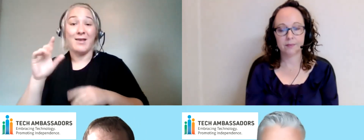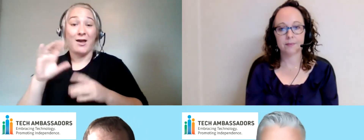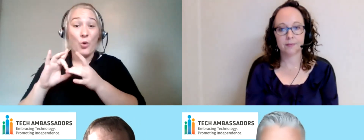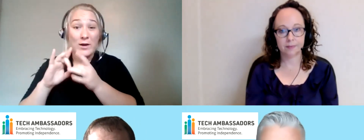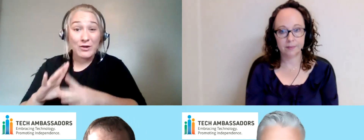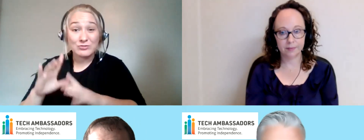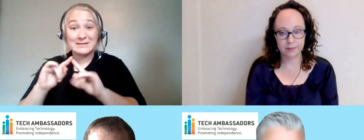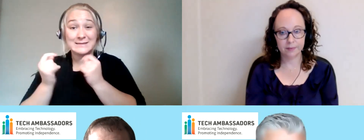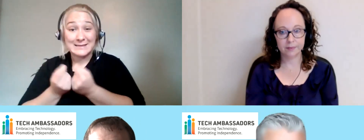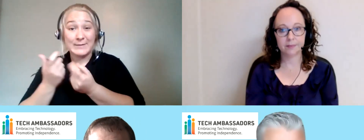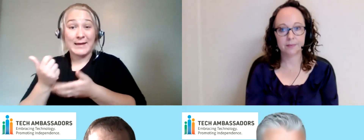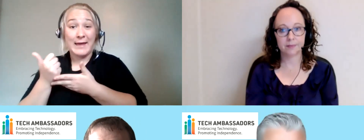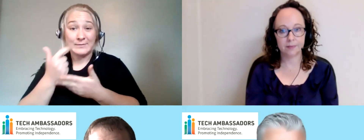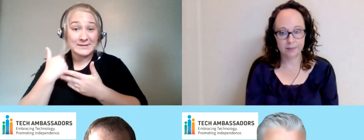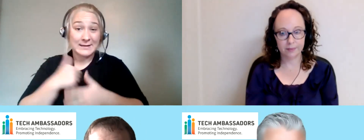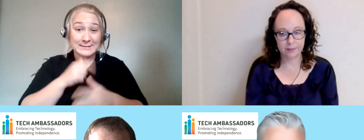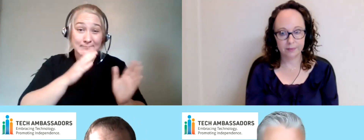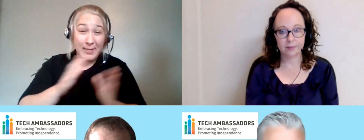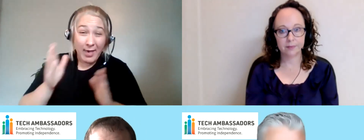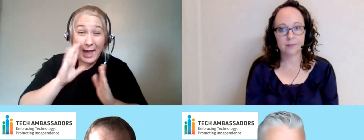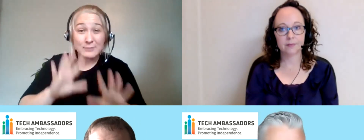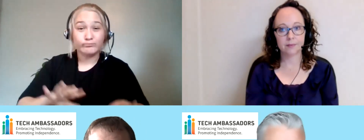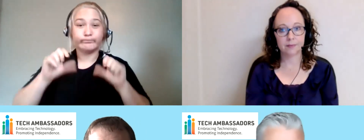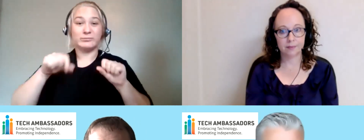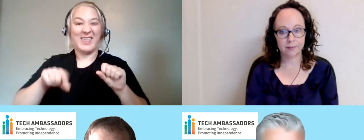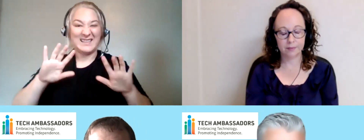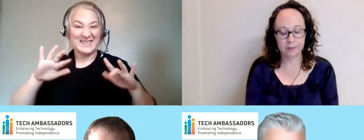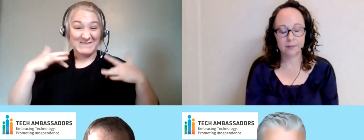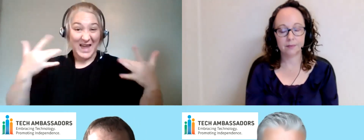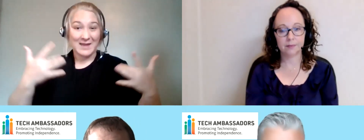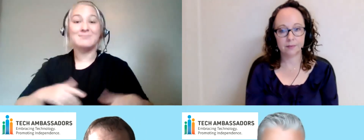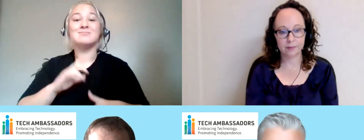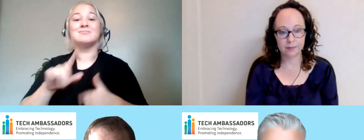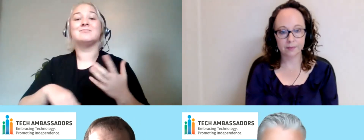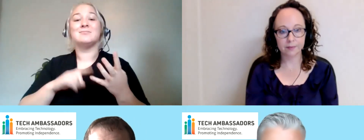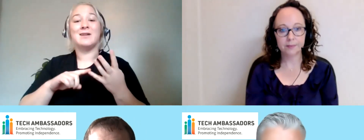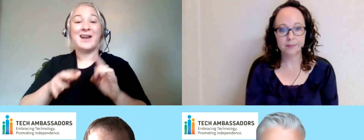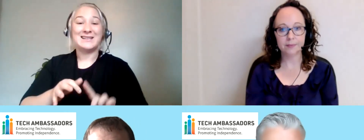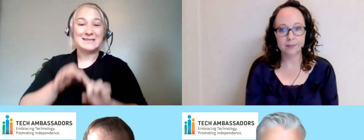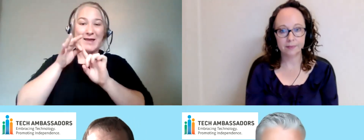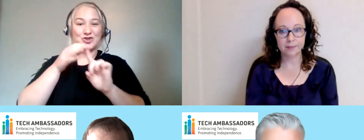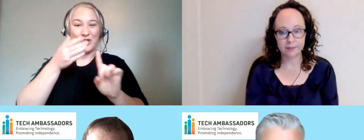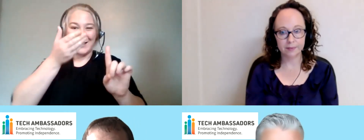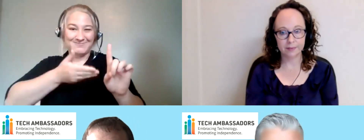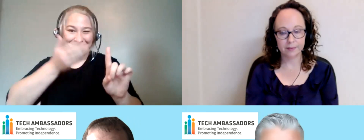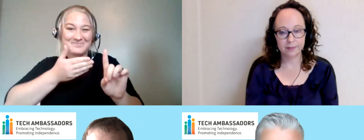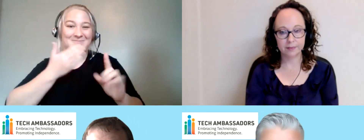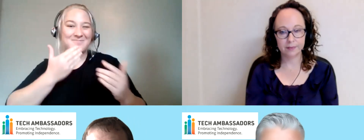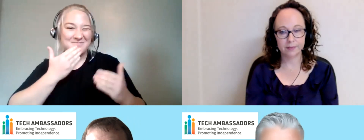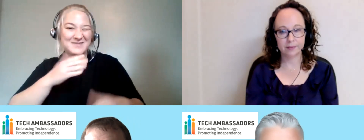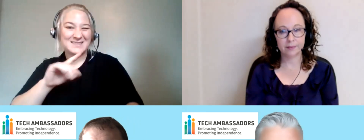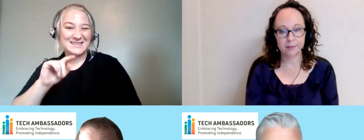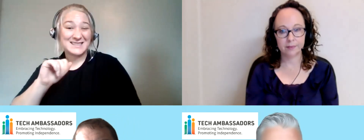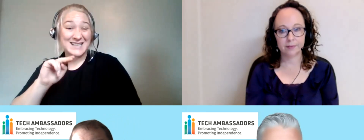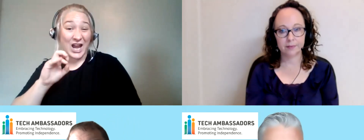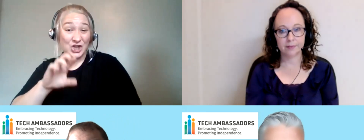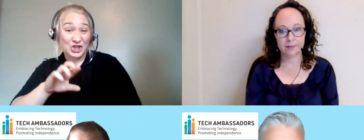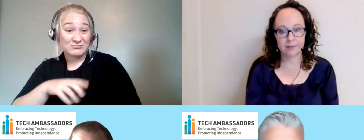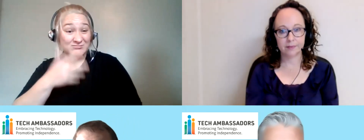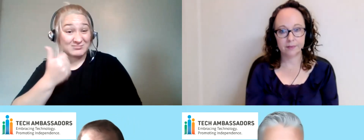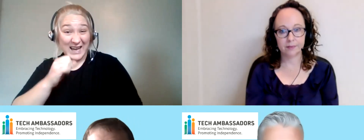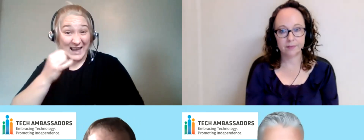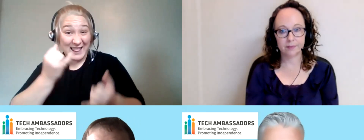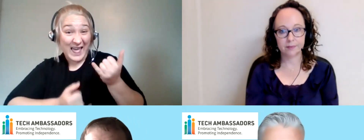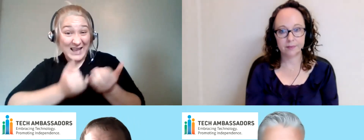and especially Tanner. Any last bit of info you want to share